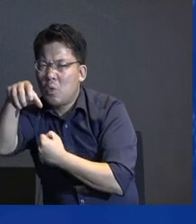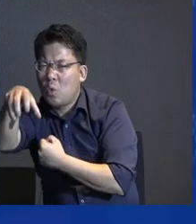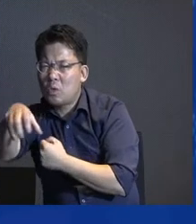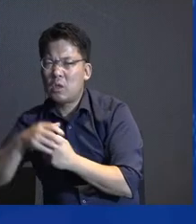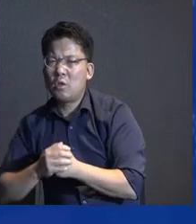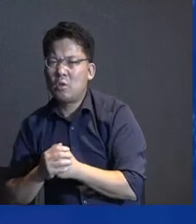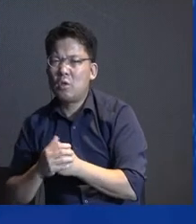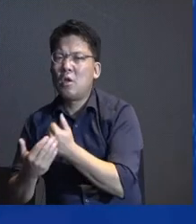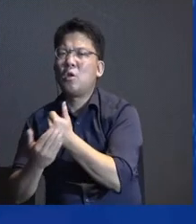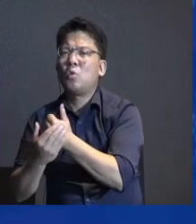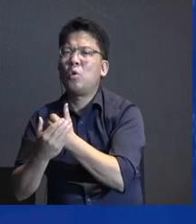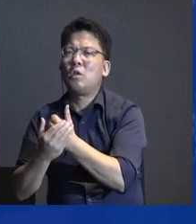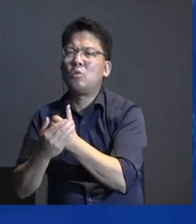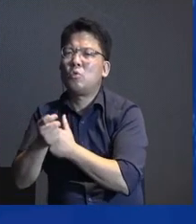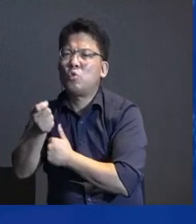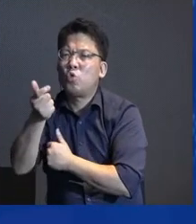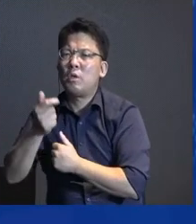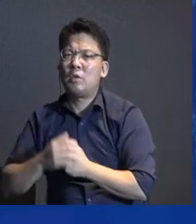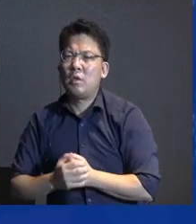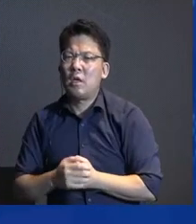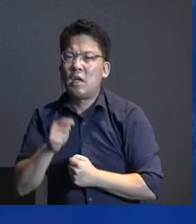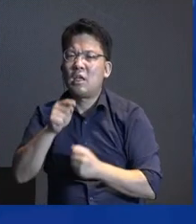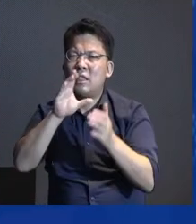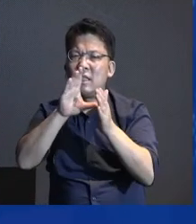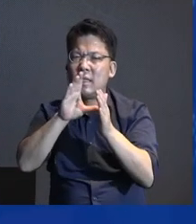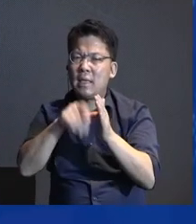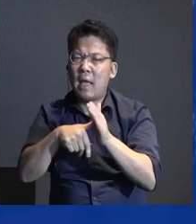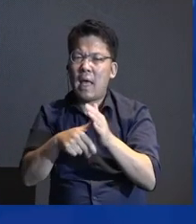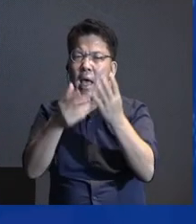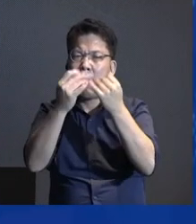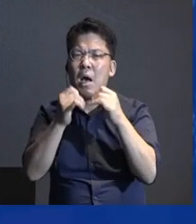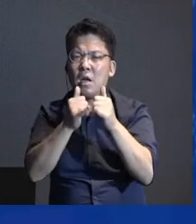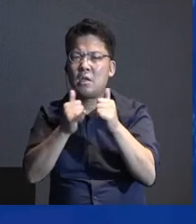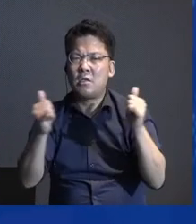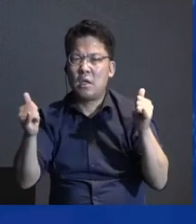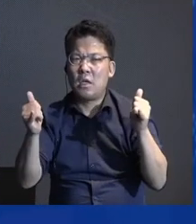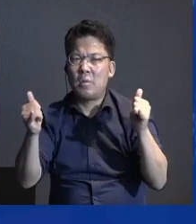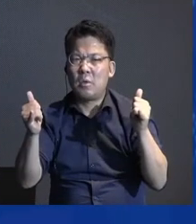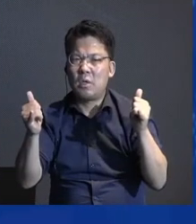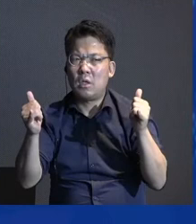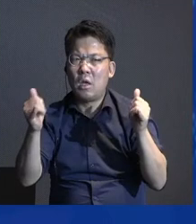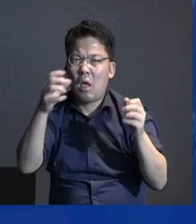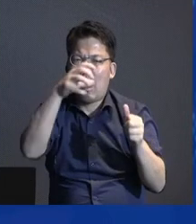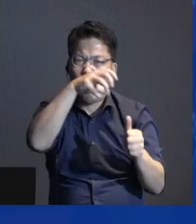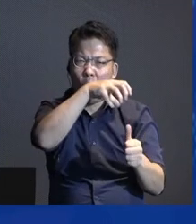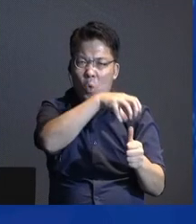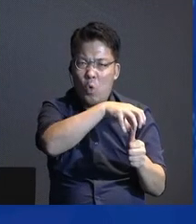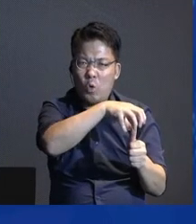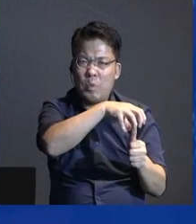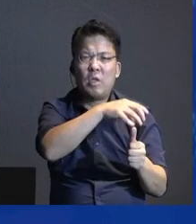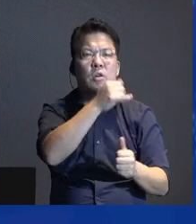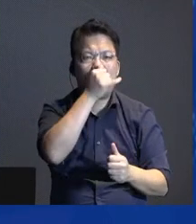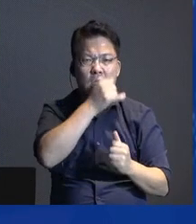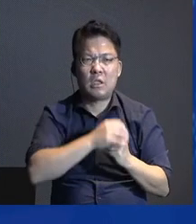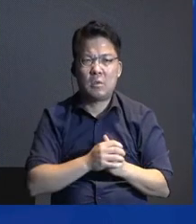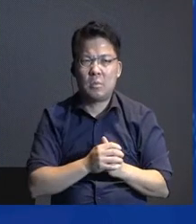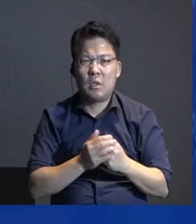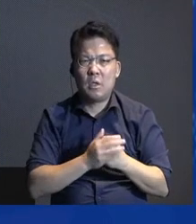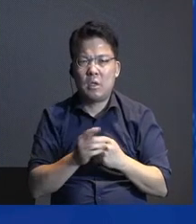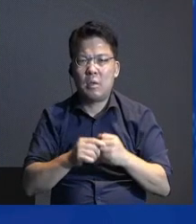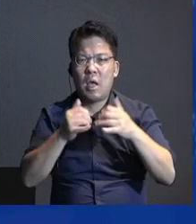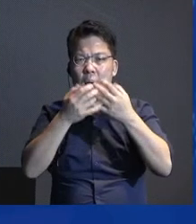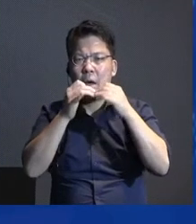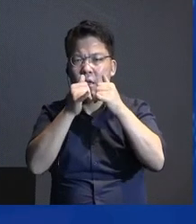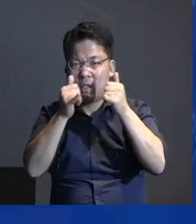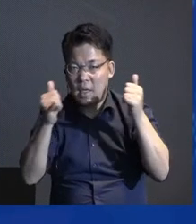necessity to revitalize local communities on an everyday basis. We were inspired